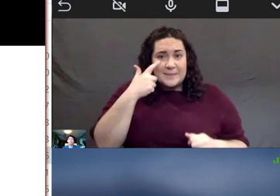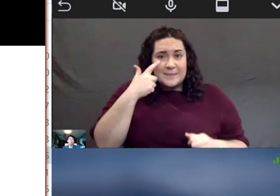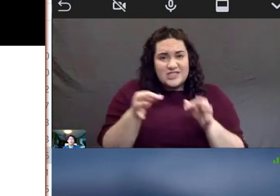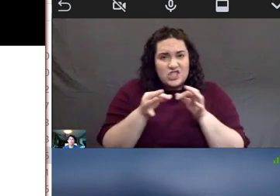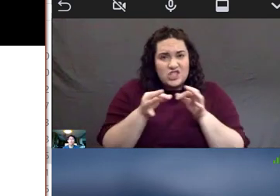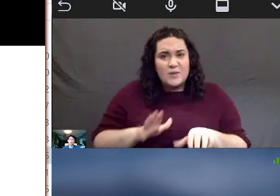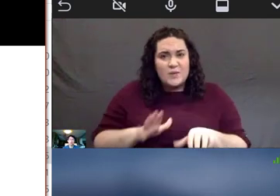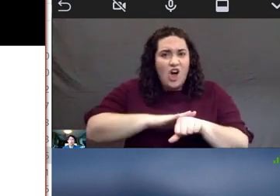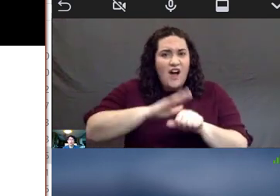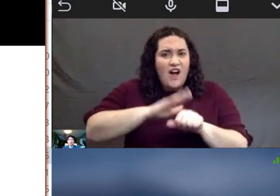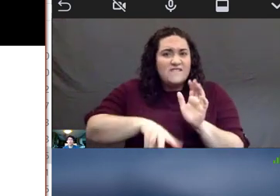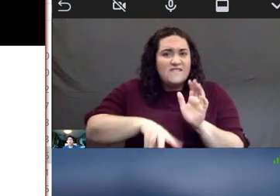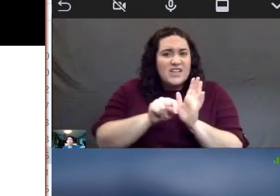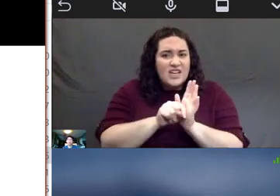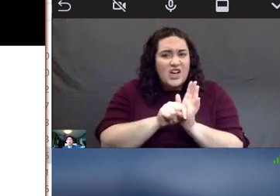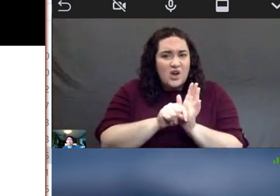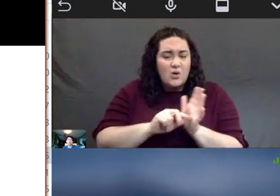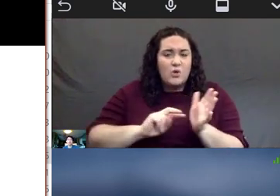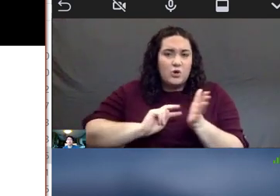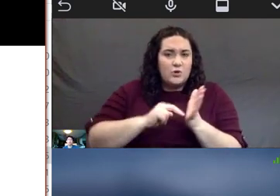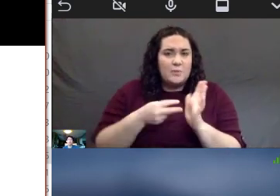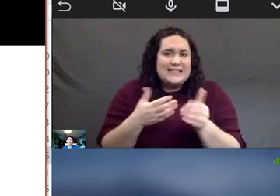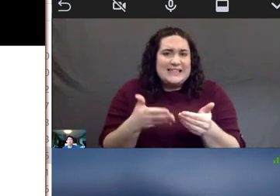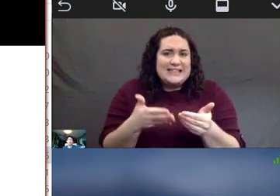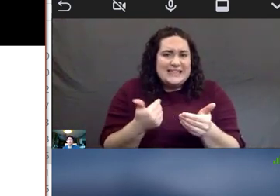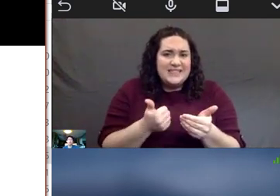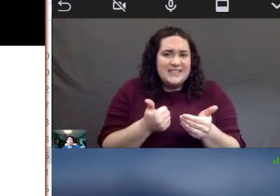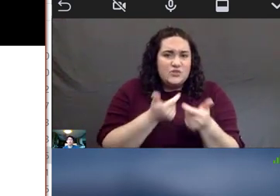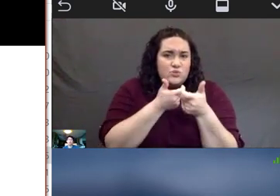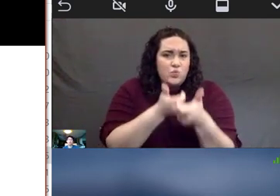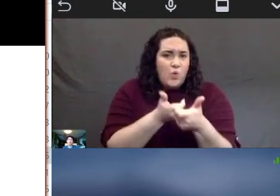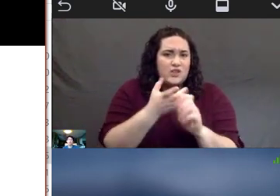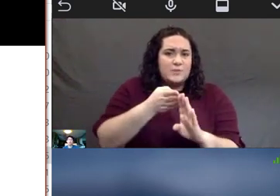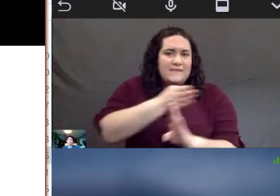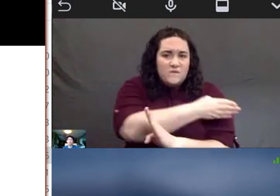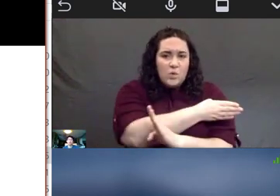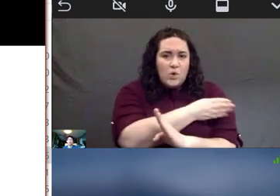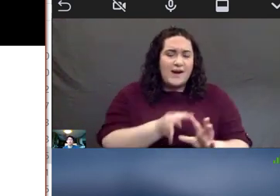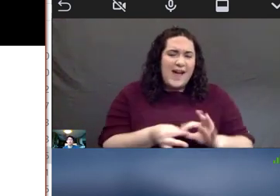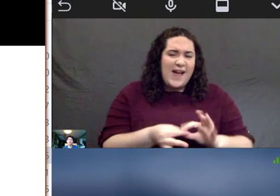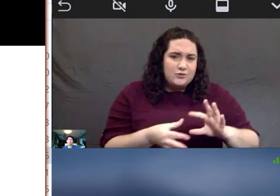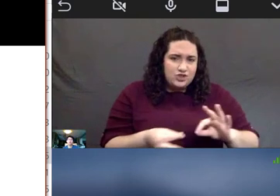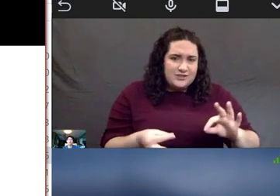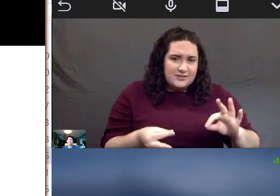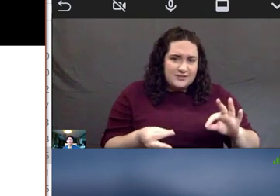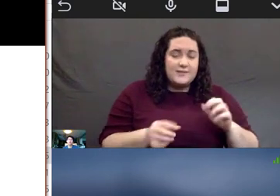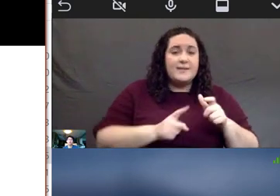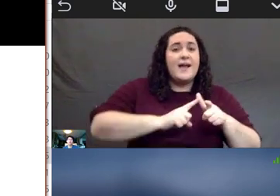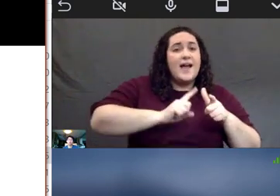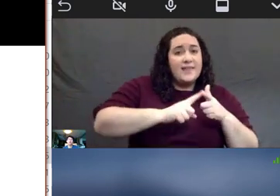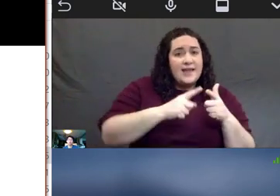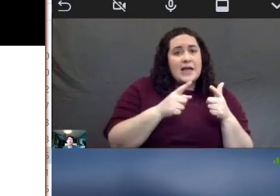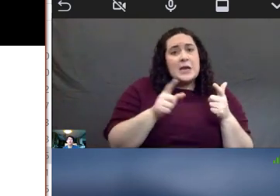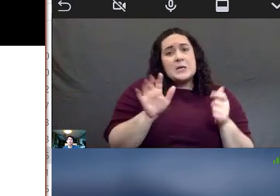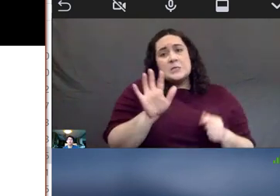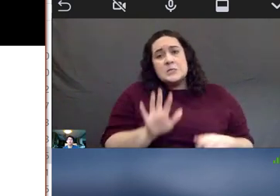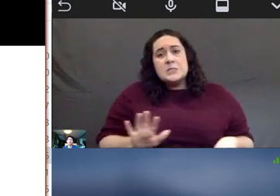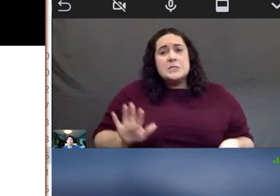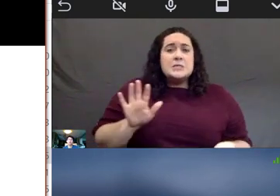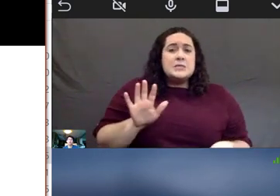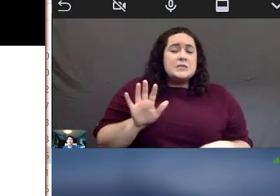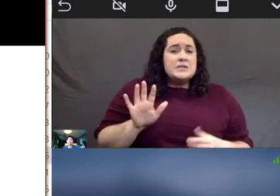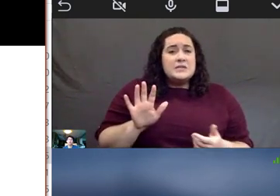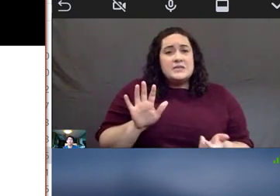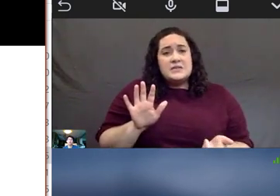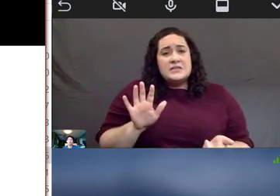easier pre-captioning, but we'll also have the captioned version of this video available. Usually turnaround time, we're being told.